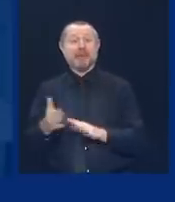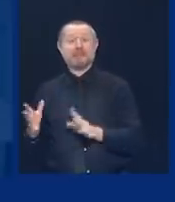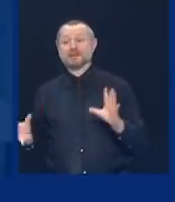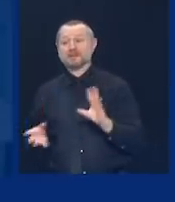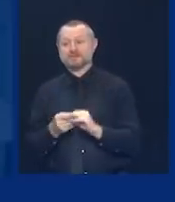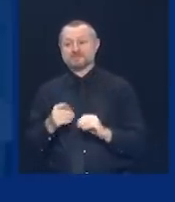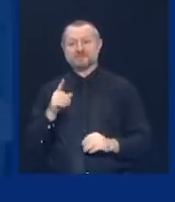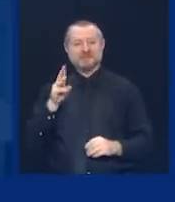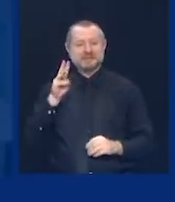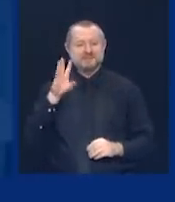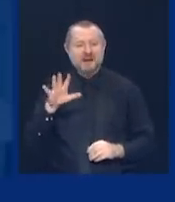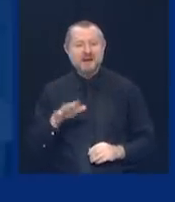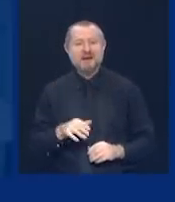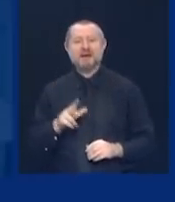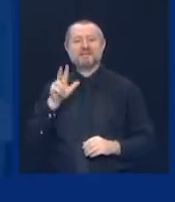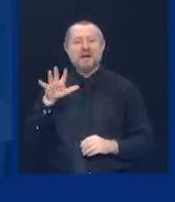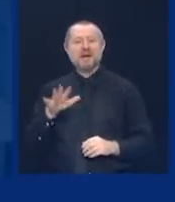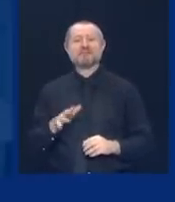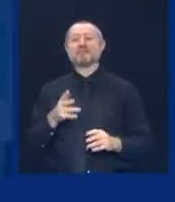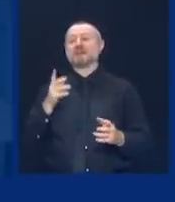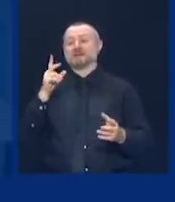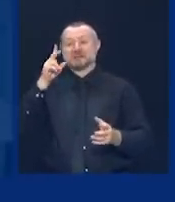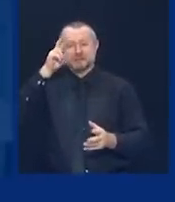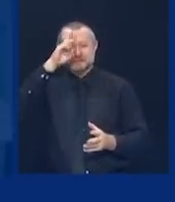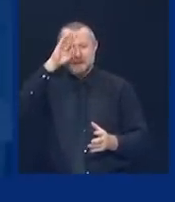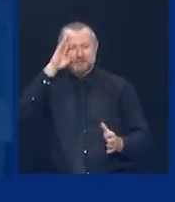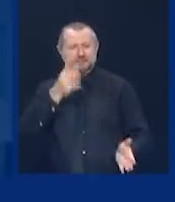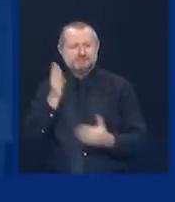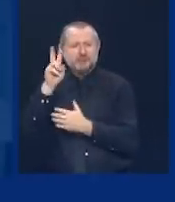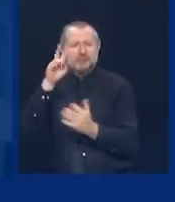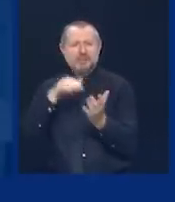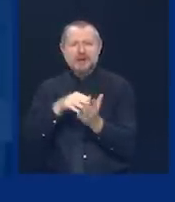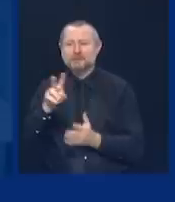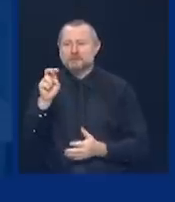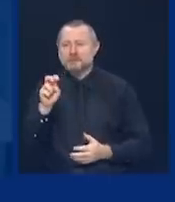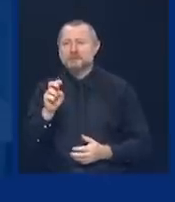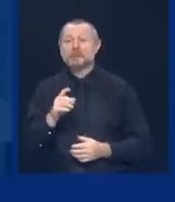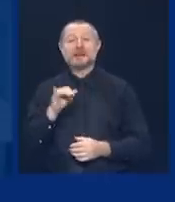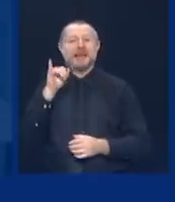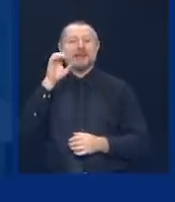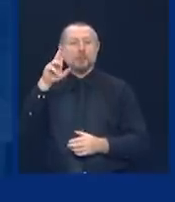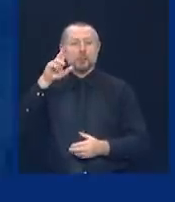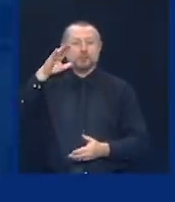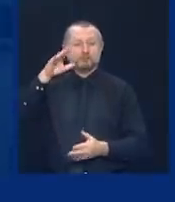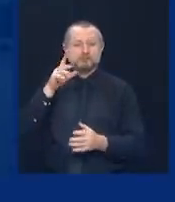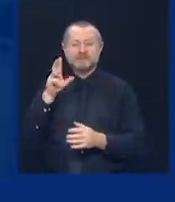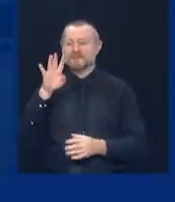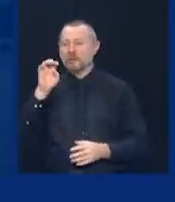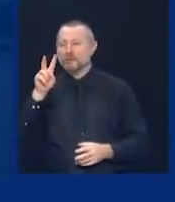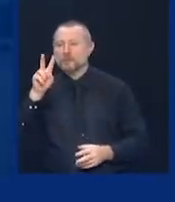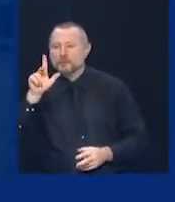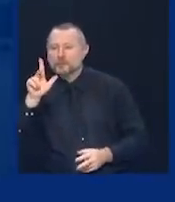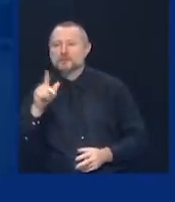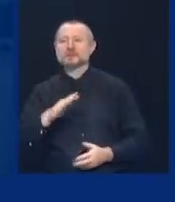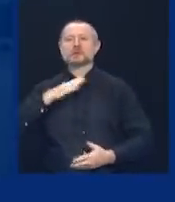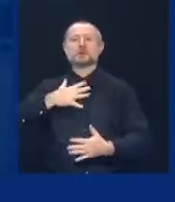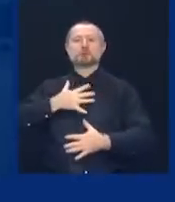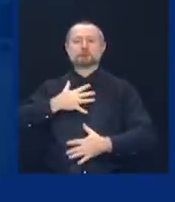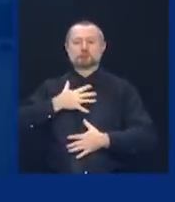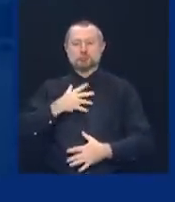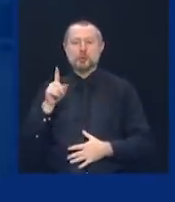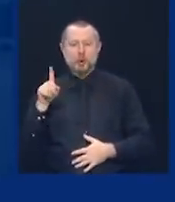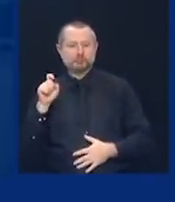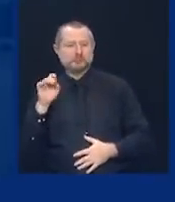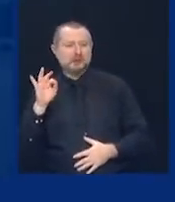hospitalizations, 2,200. Statewide ICU, 423. Statewide intubation, 192. New